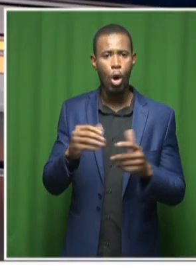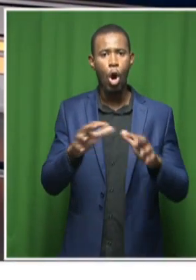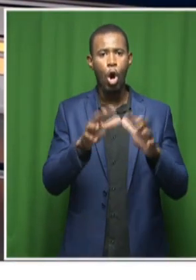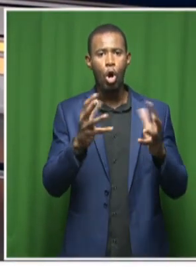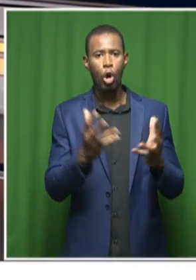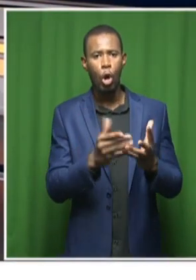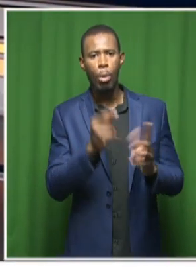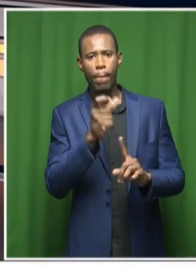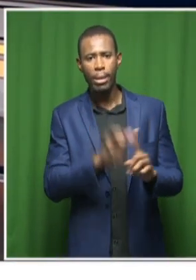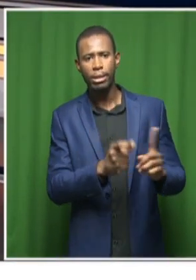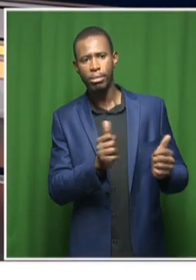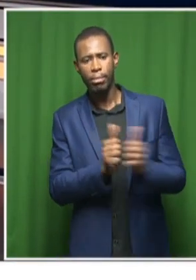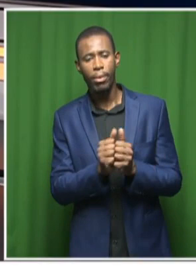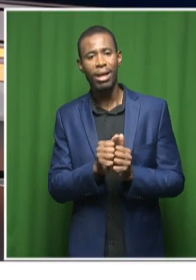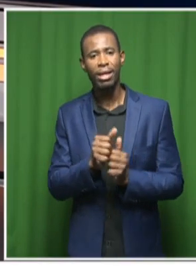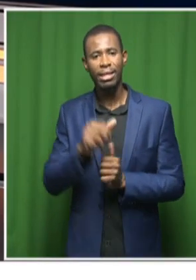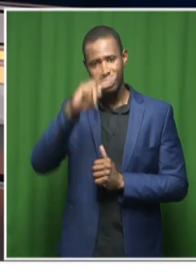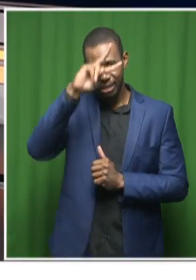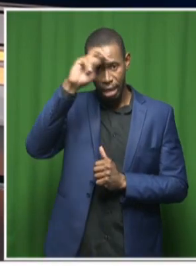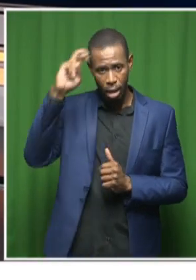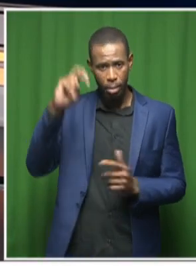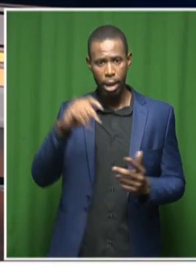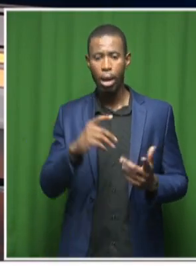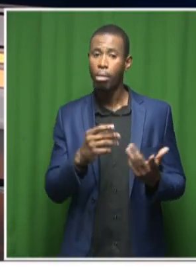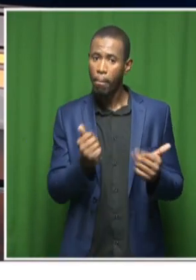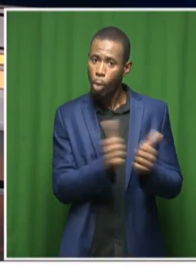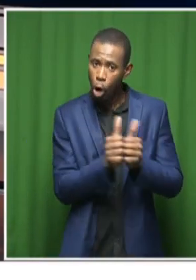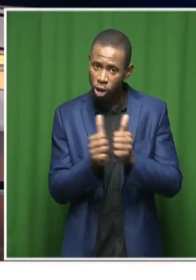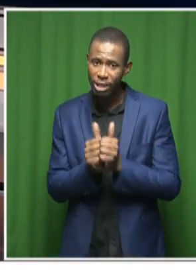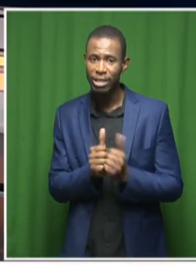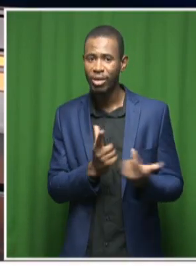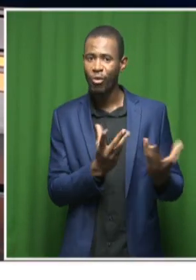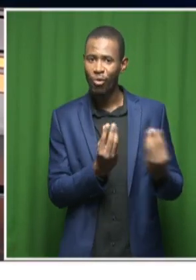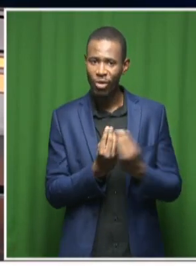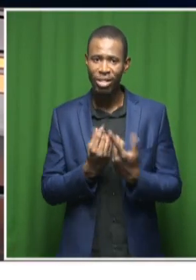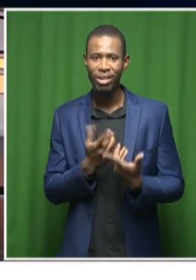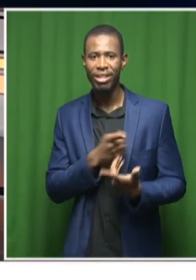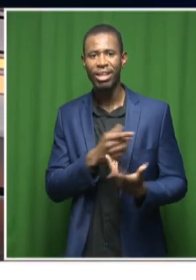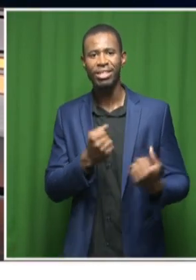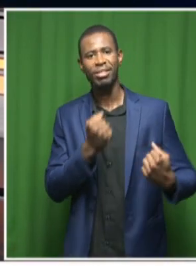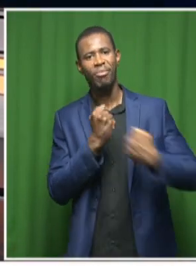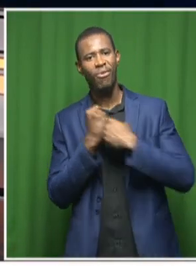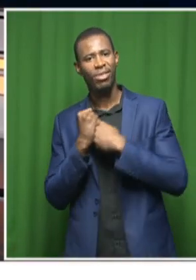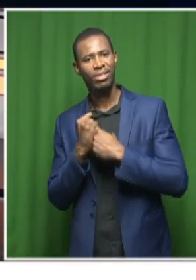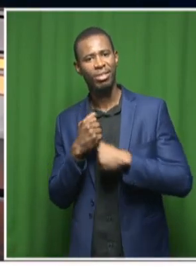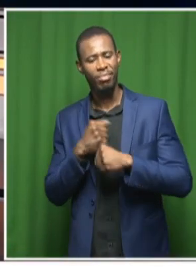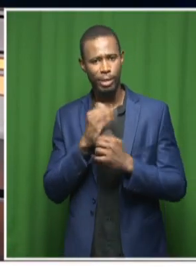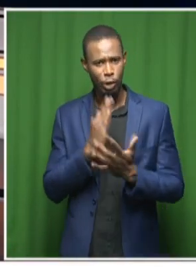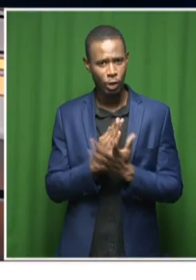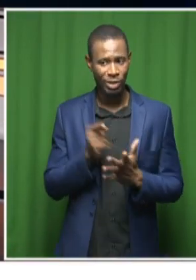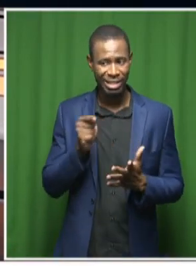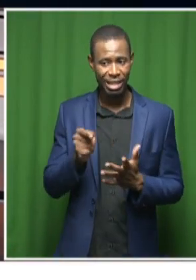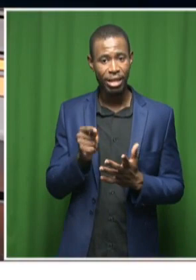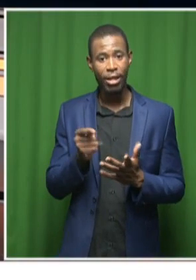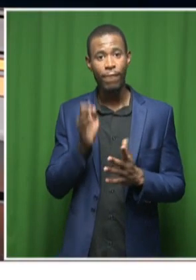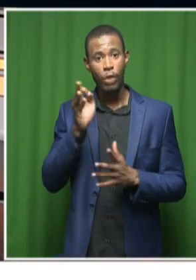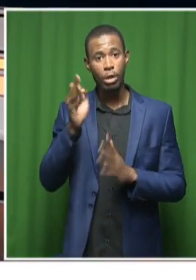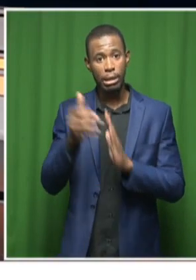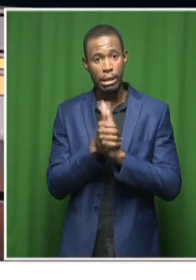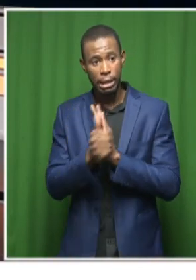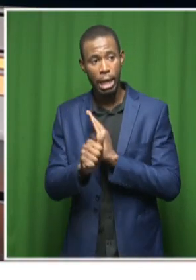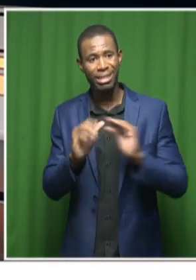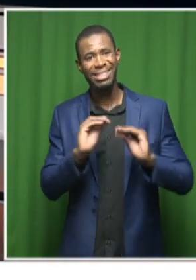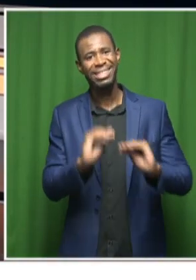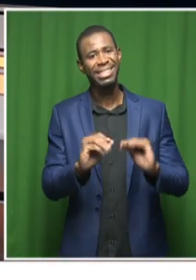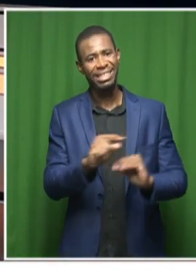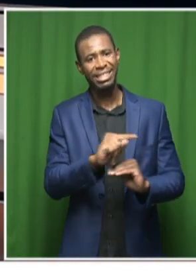Bank, and all of these other partners have really just been in support of ensuring that we're driving, you know, and ensuring that these future skills themselves